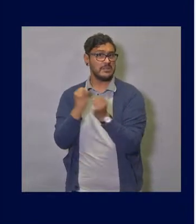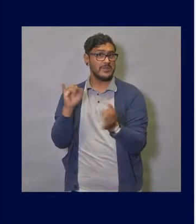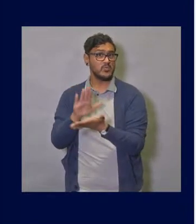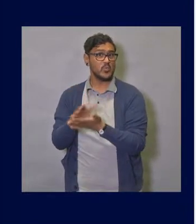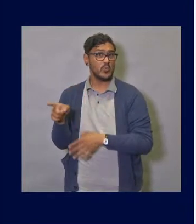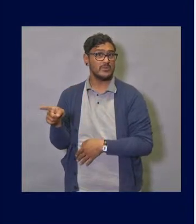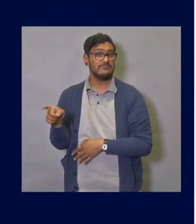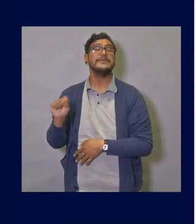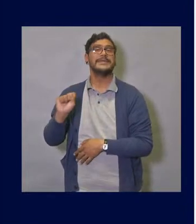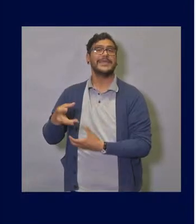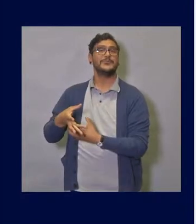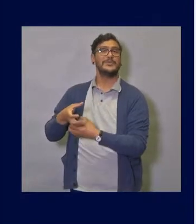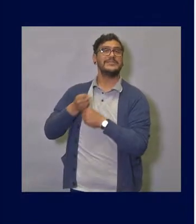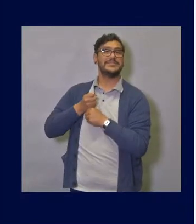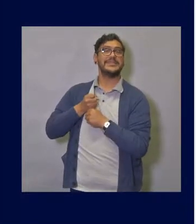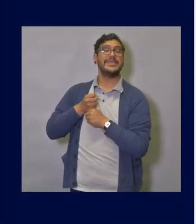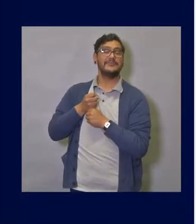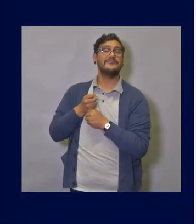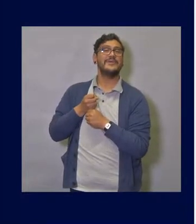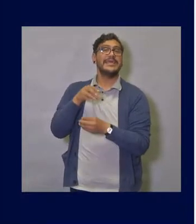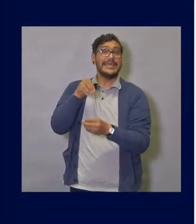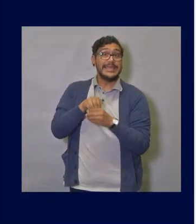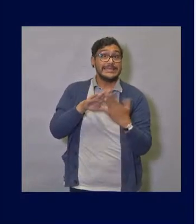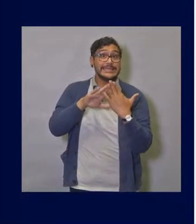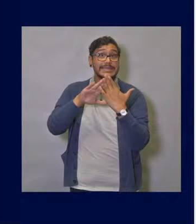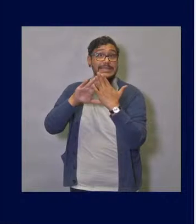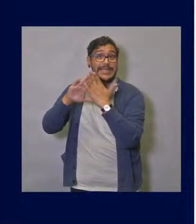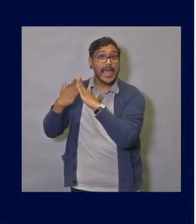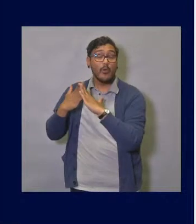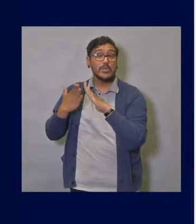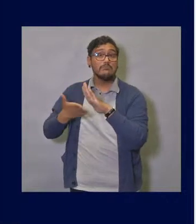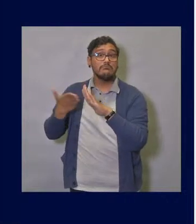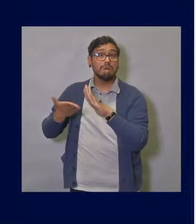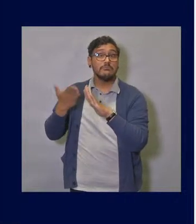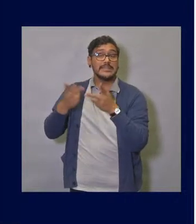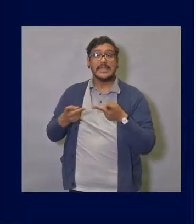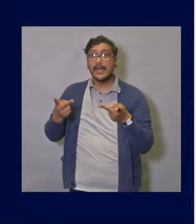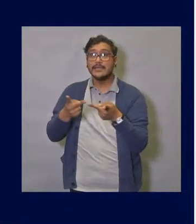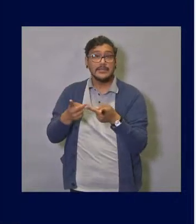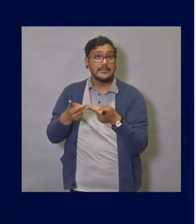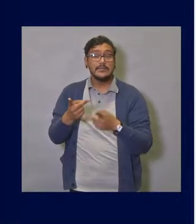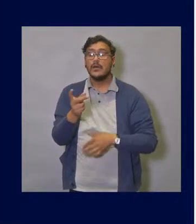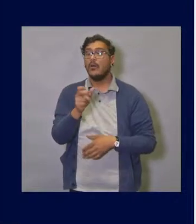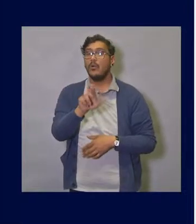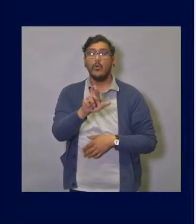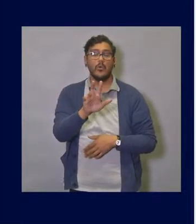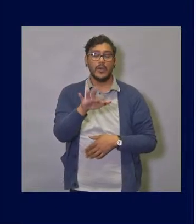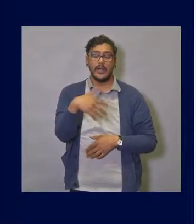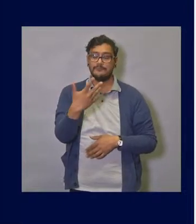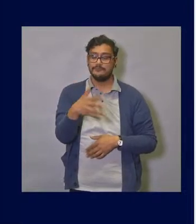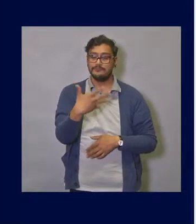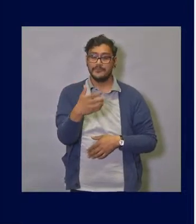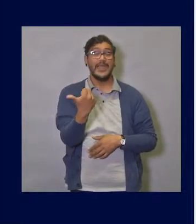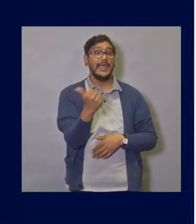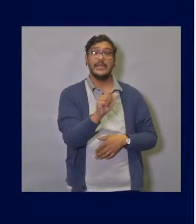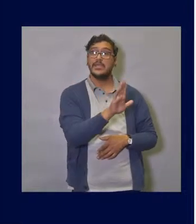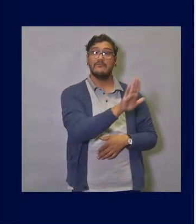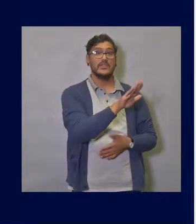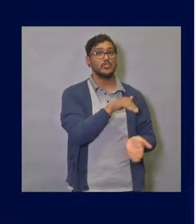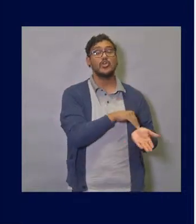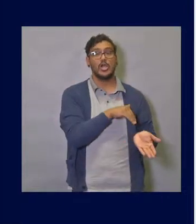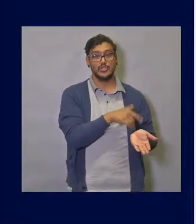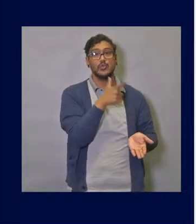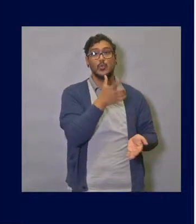can also receive vaccinations at county-run sites at any of the healthcare providers that are